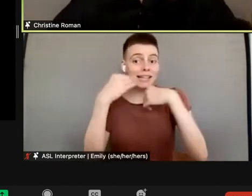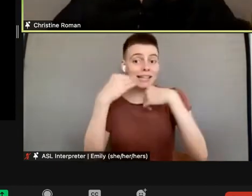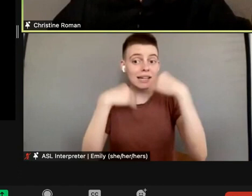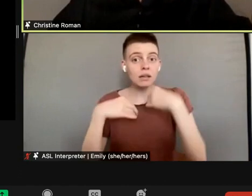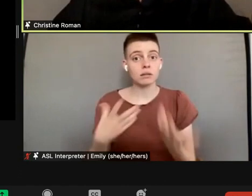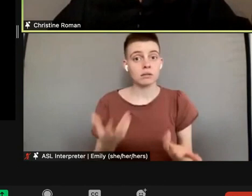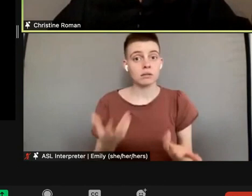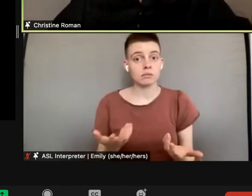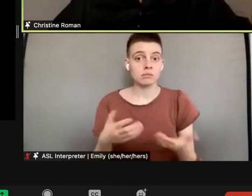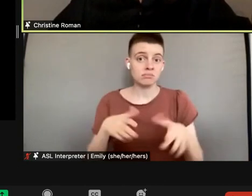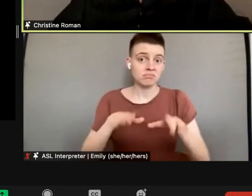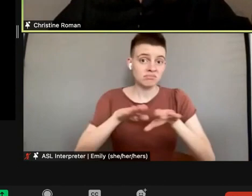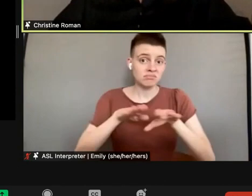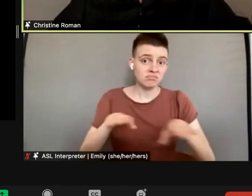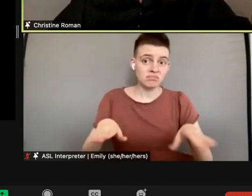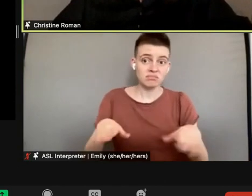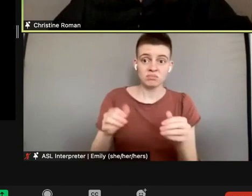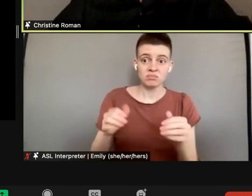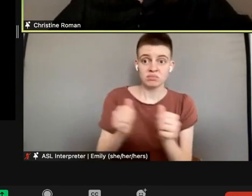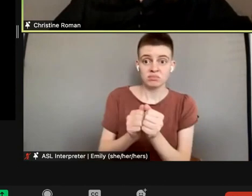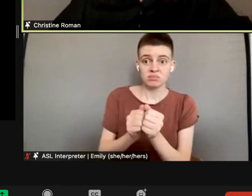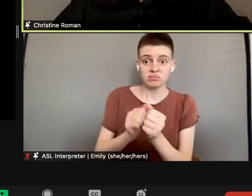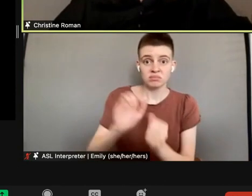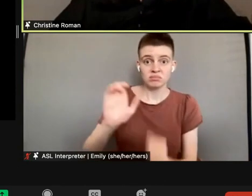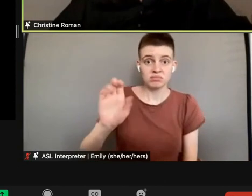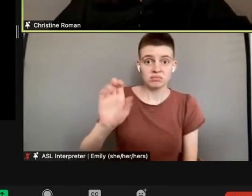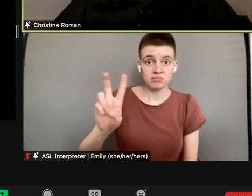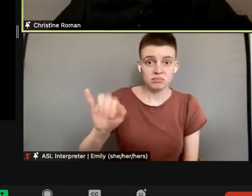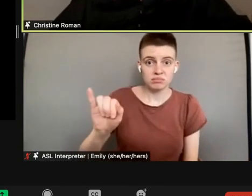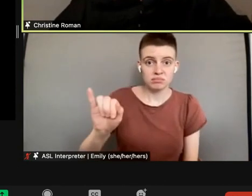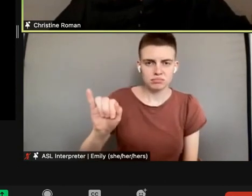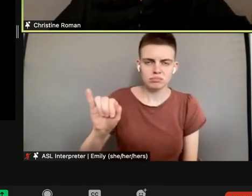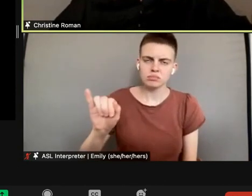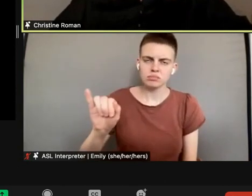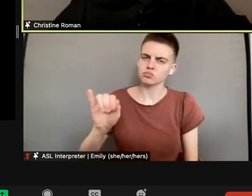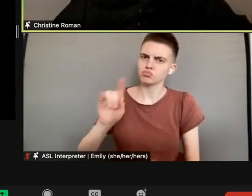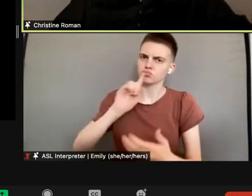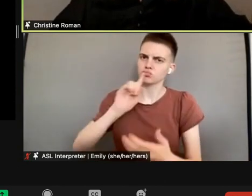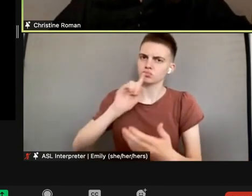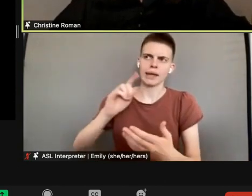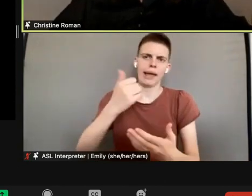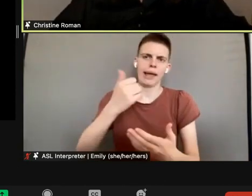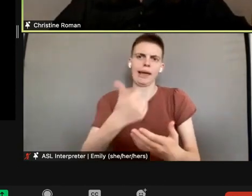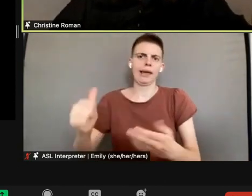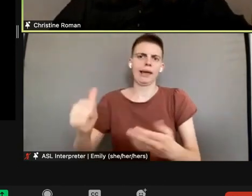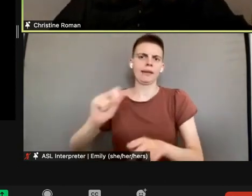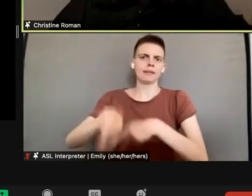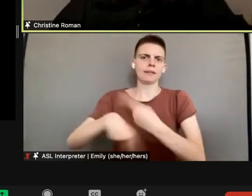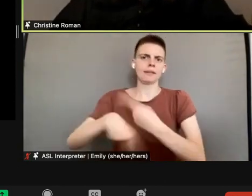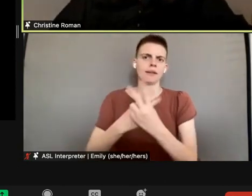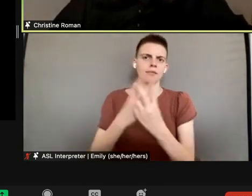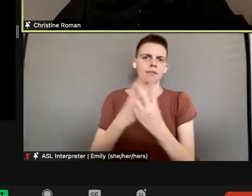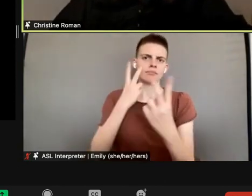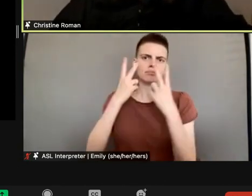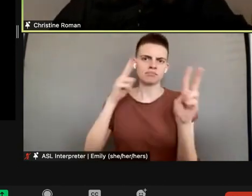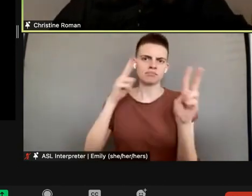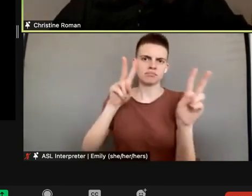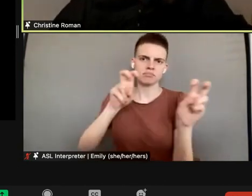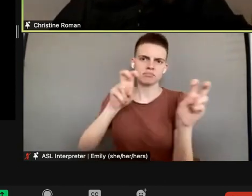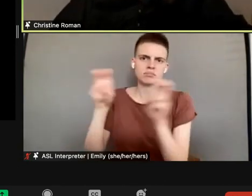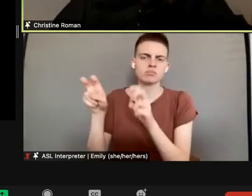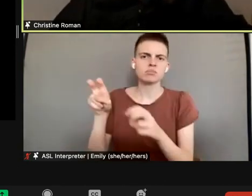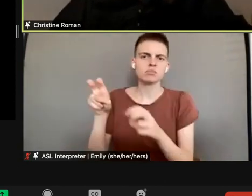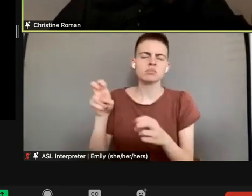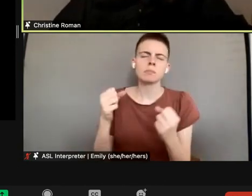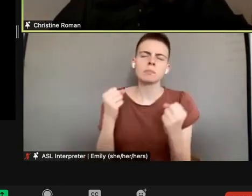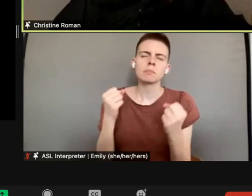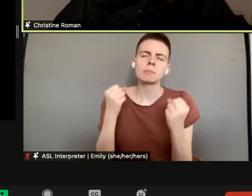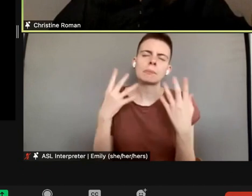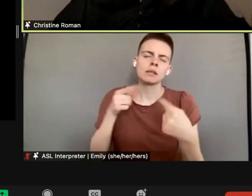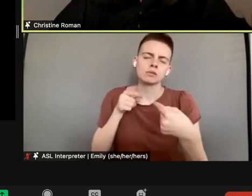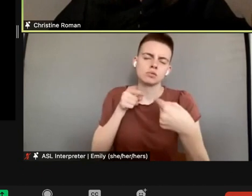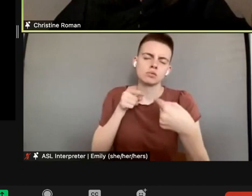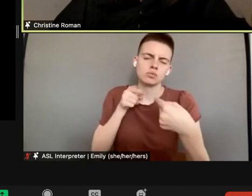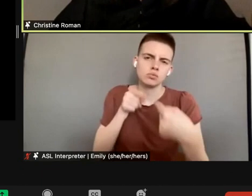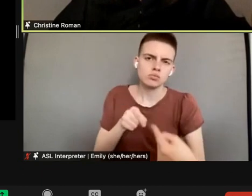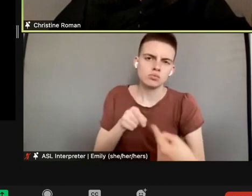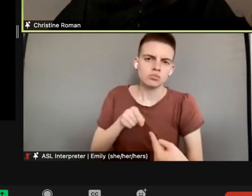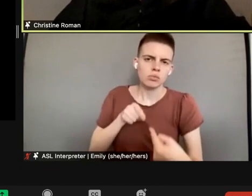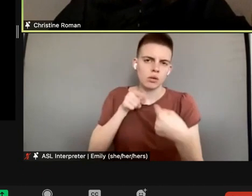with CVI and all visual impairment, I will add, who have eating issues is